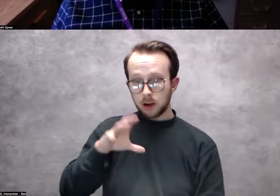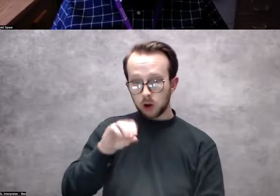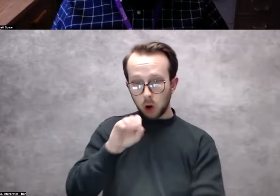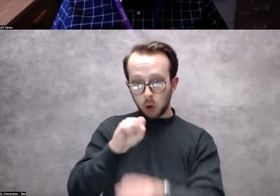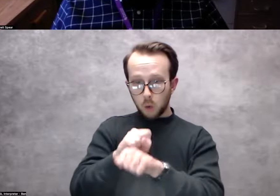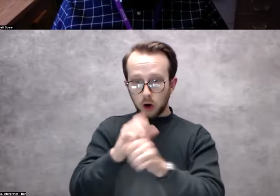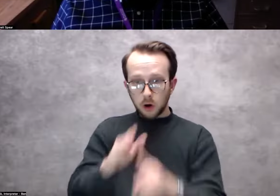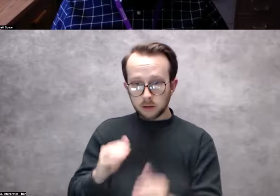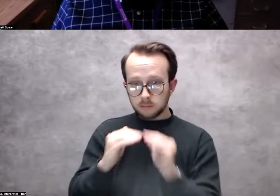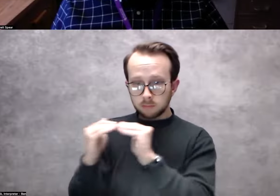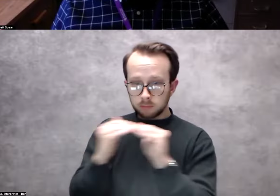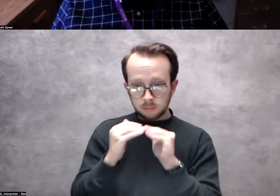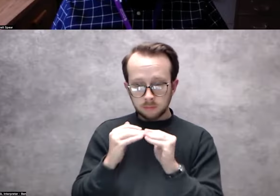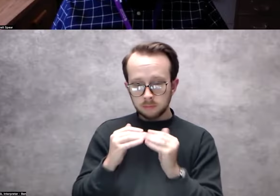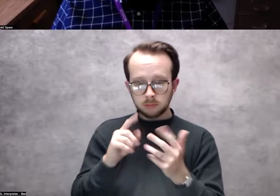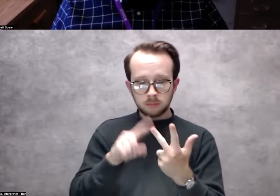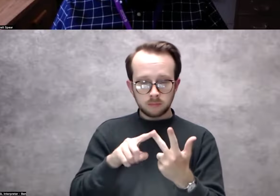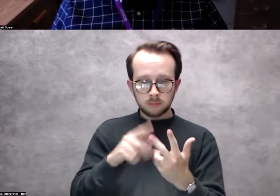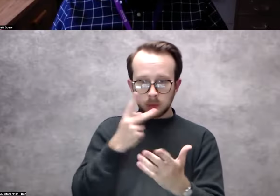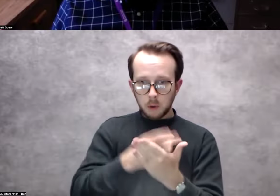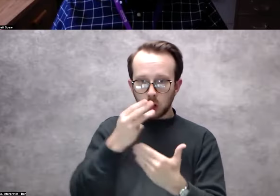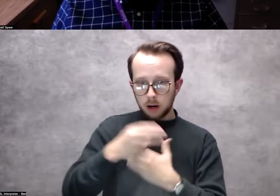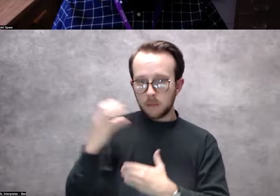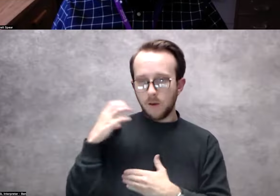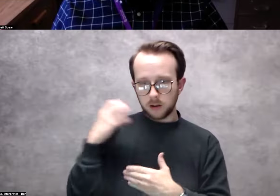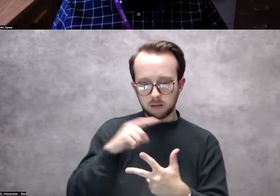officer, I think are the best people to try to go to.